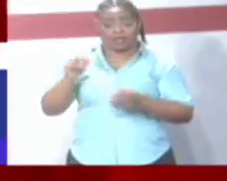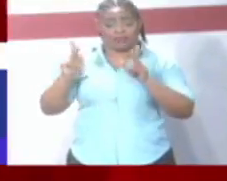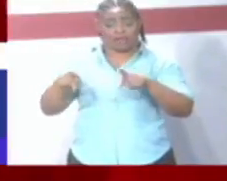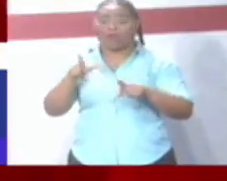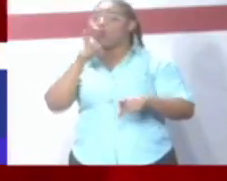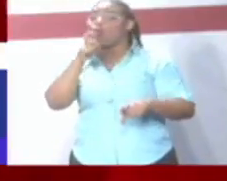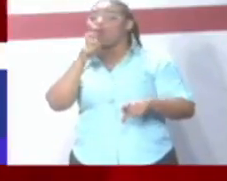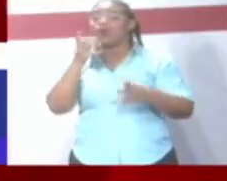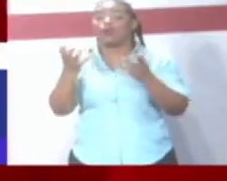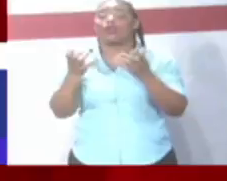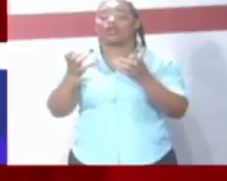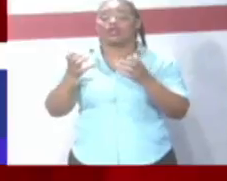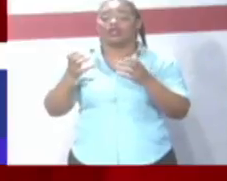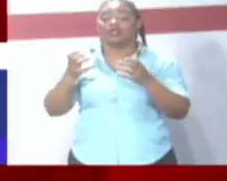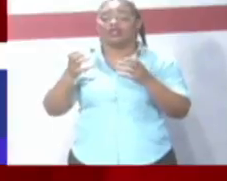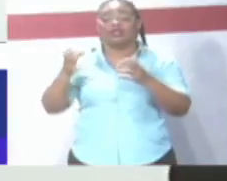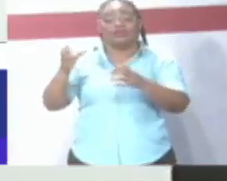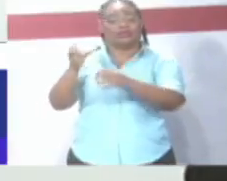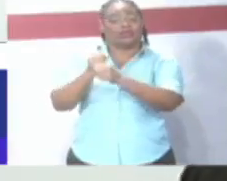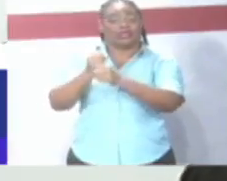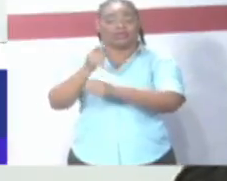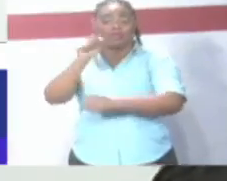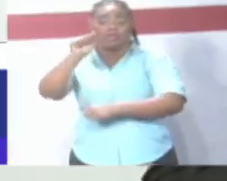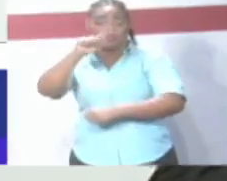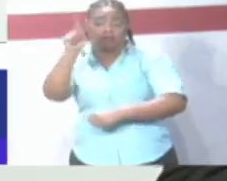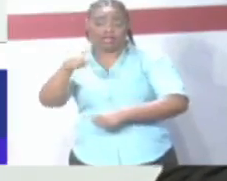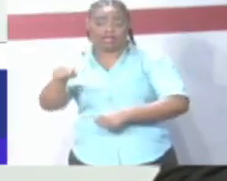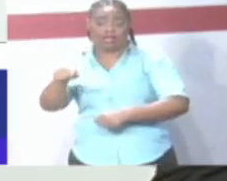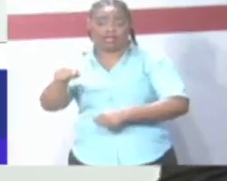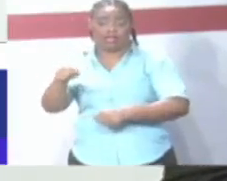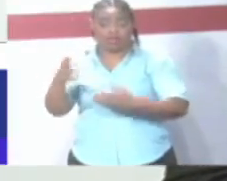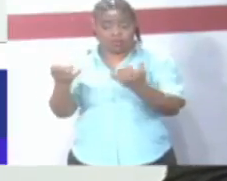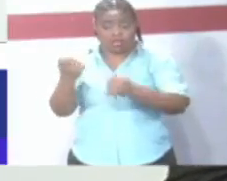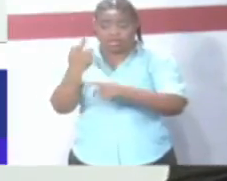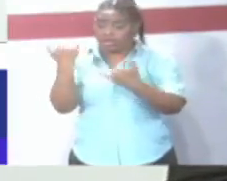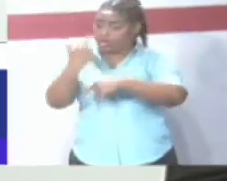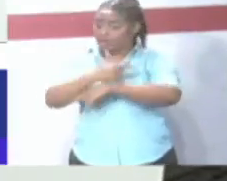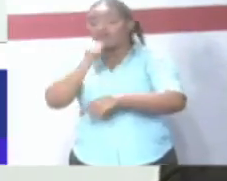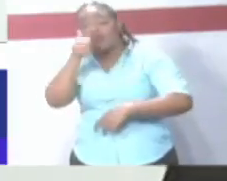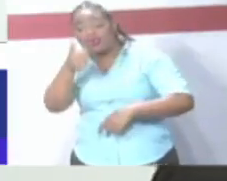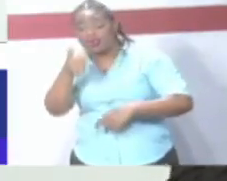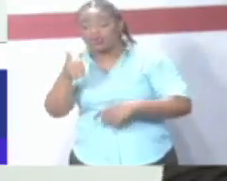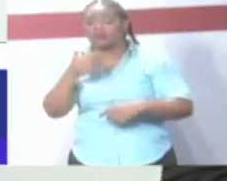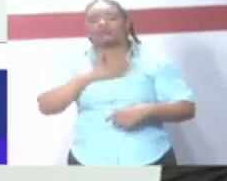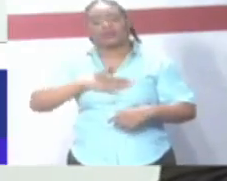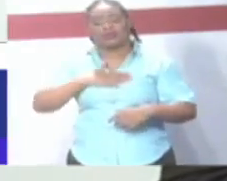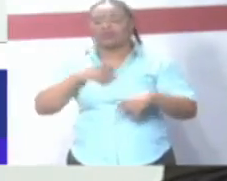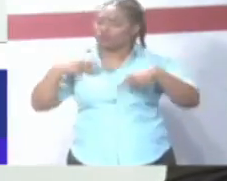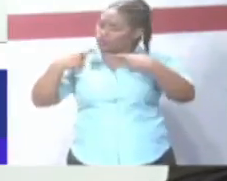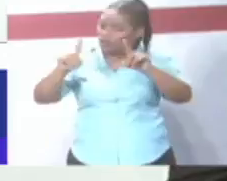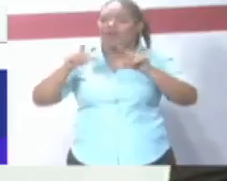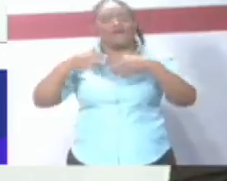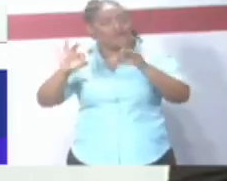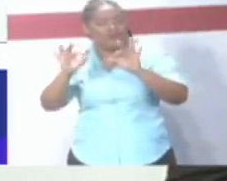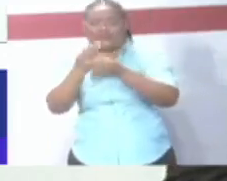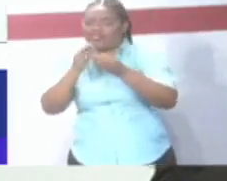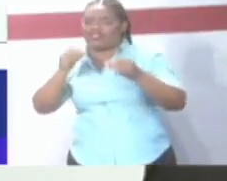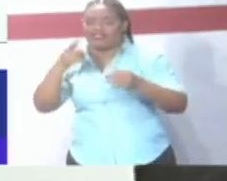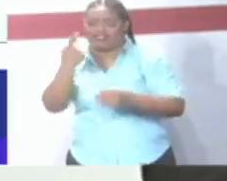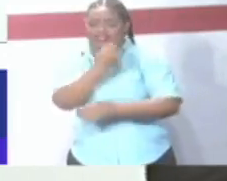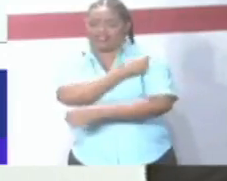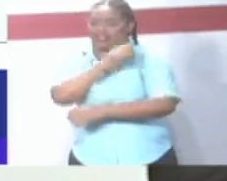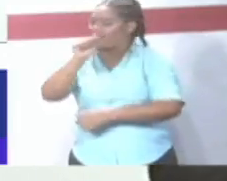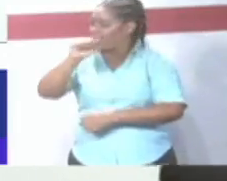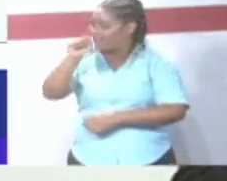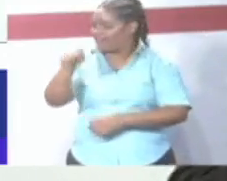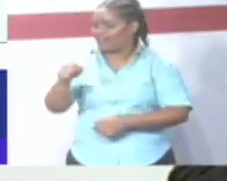AstraZeneca today or tomorrow, please feel free to come in and get your first dose at the locations highlighted. We go